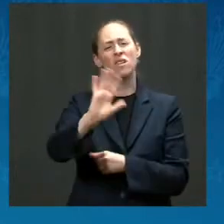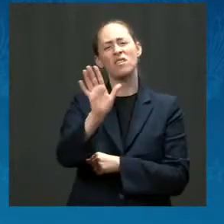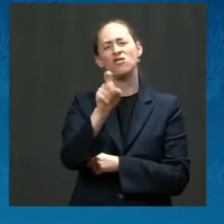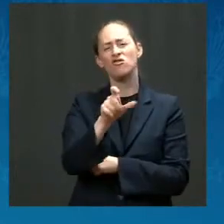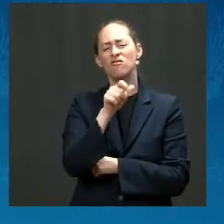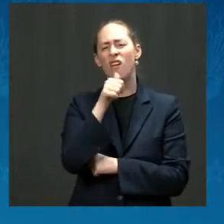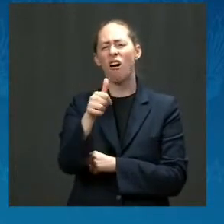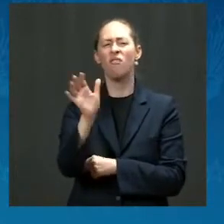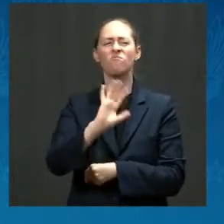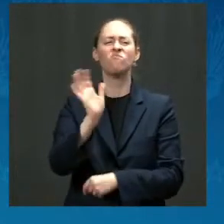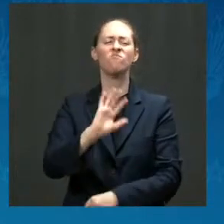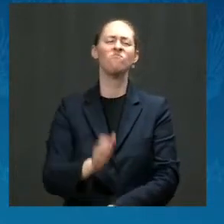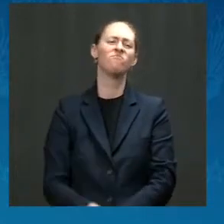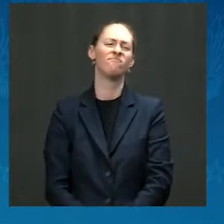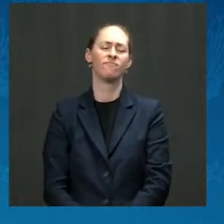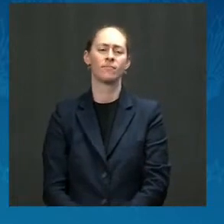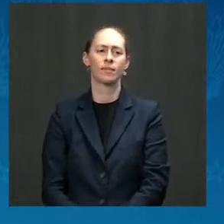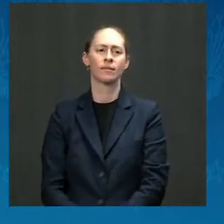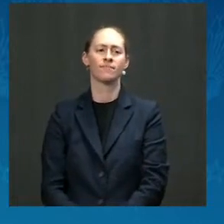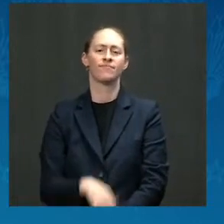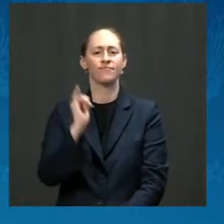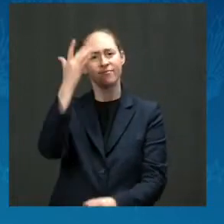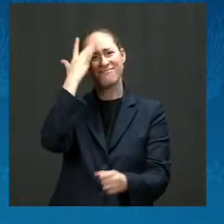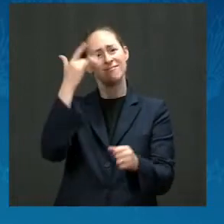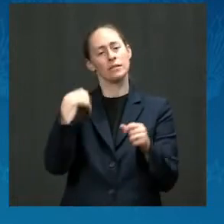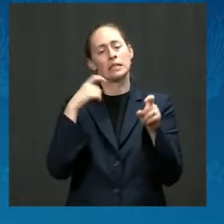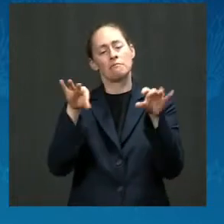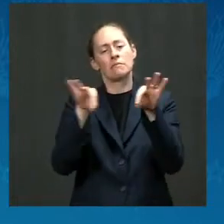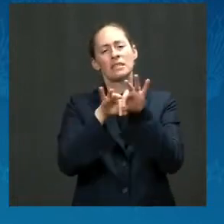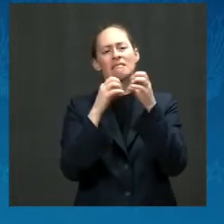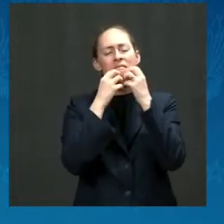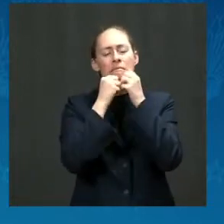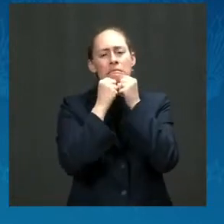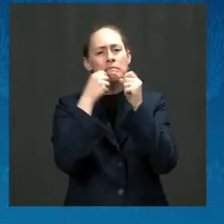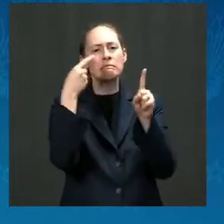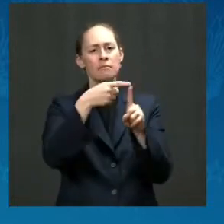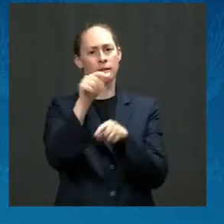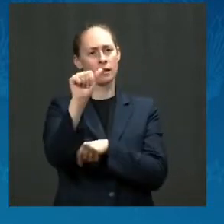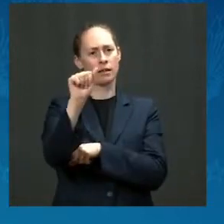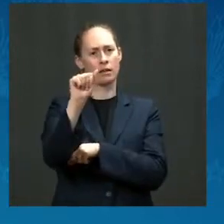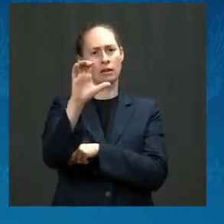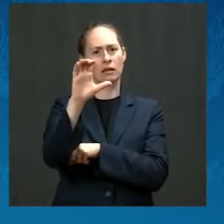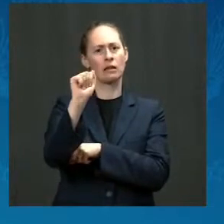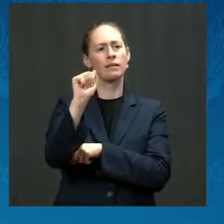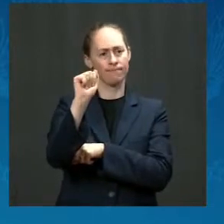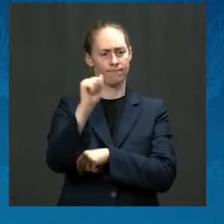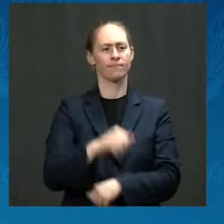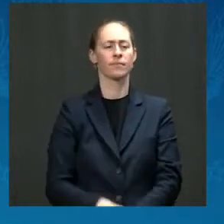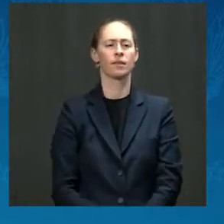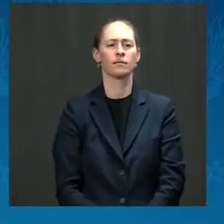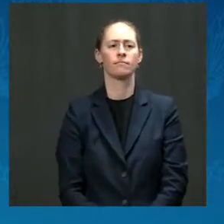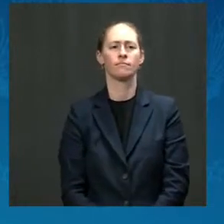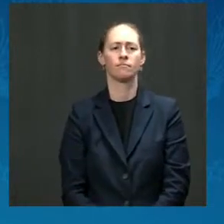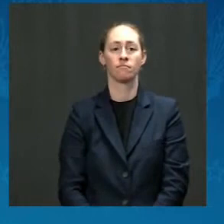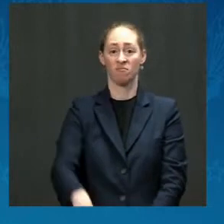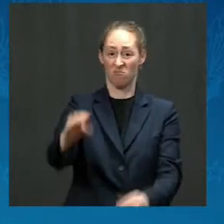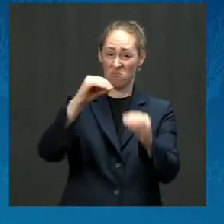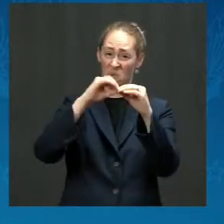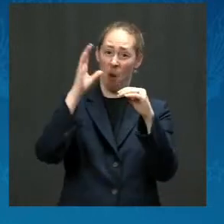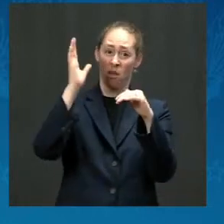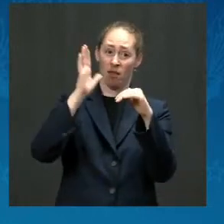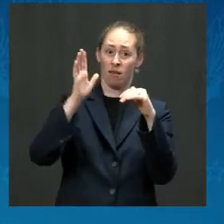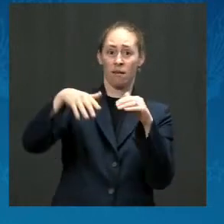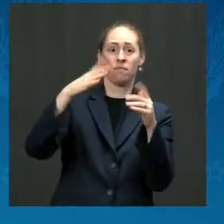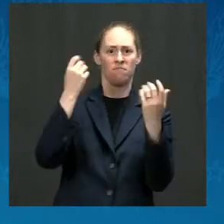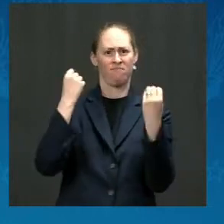is why the Affordable Care Act is so important. More than 30 million people have health insurance